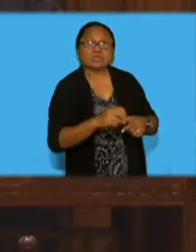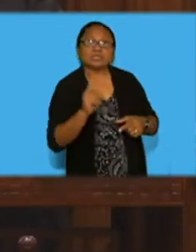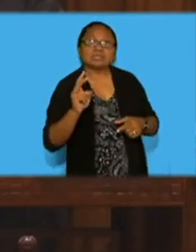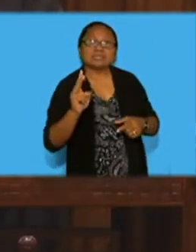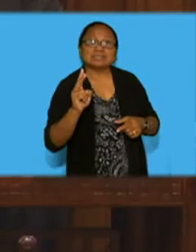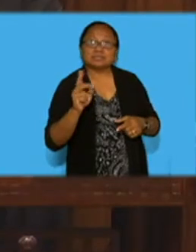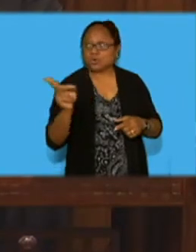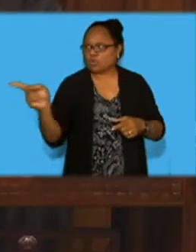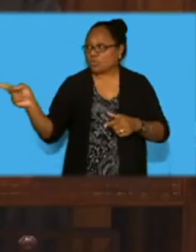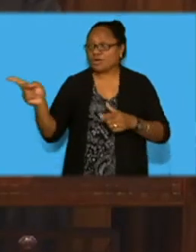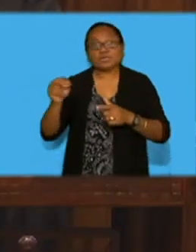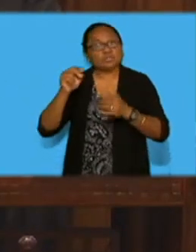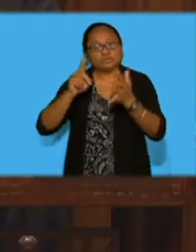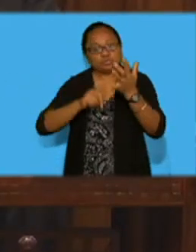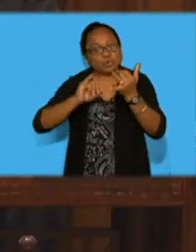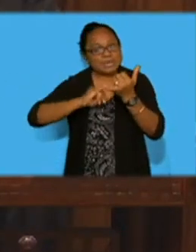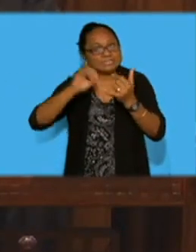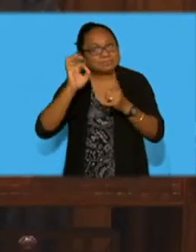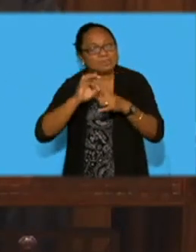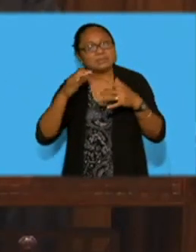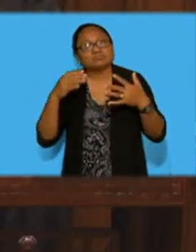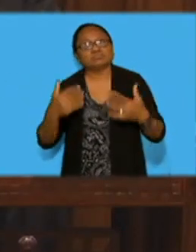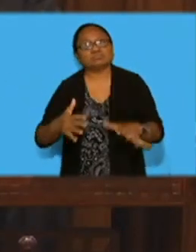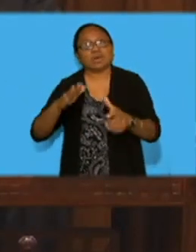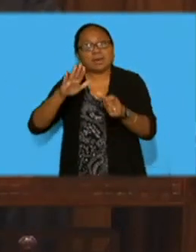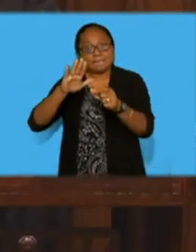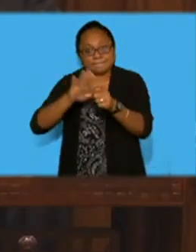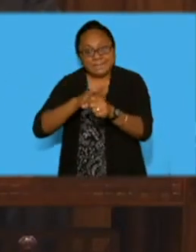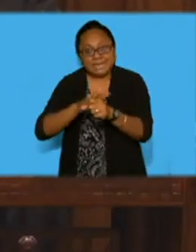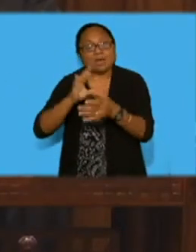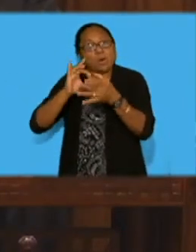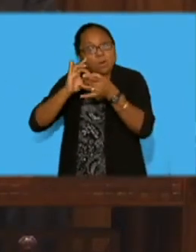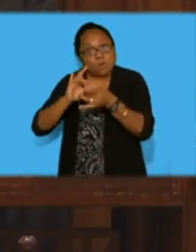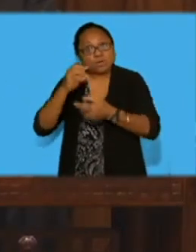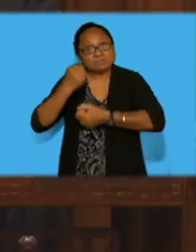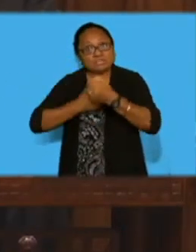Speaker, done by USP. It's patented. It's our own Fijian product, Madam Speaker. Thank you.